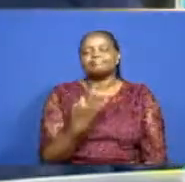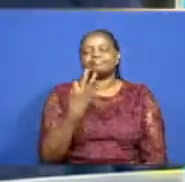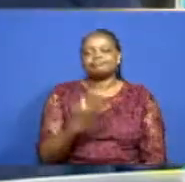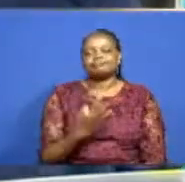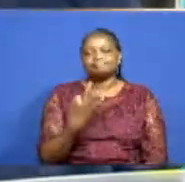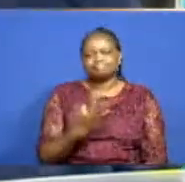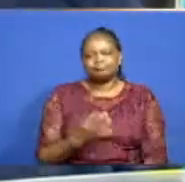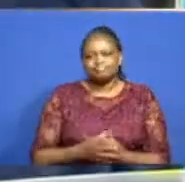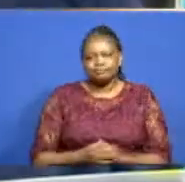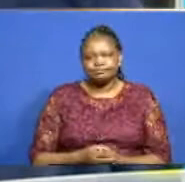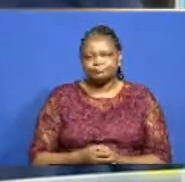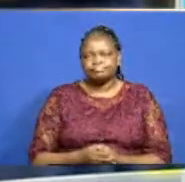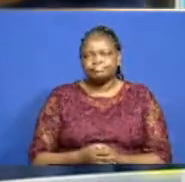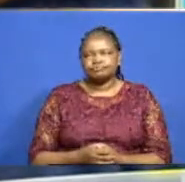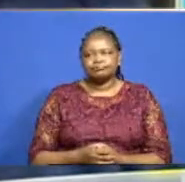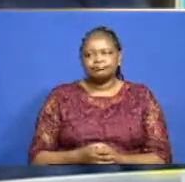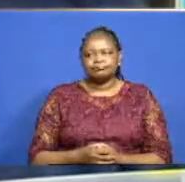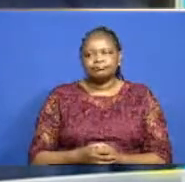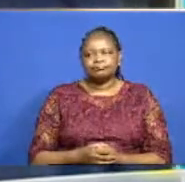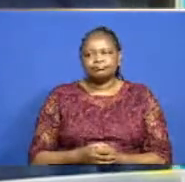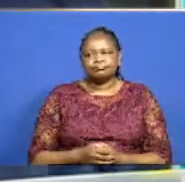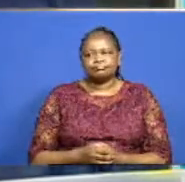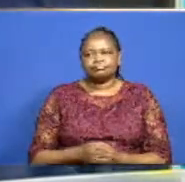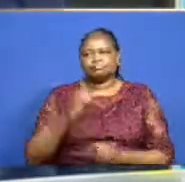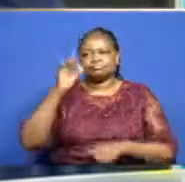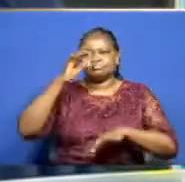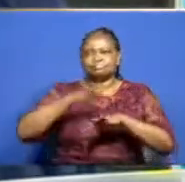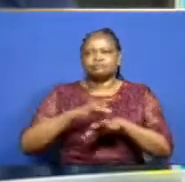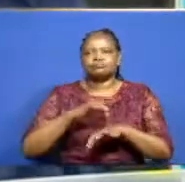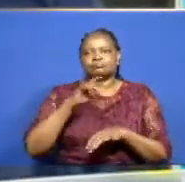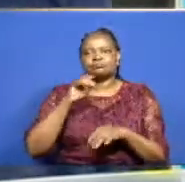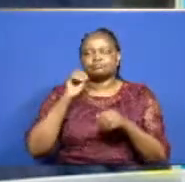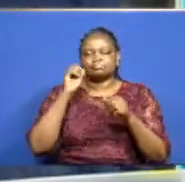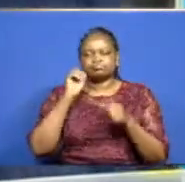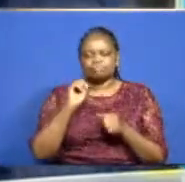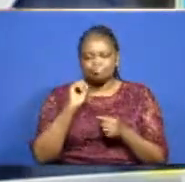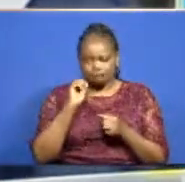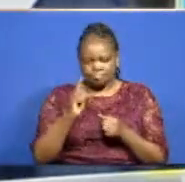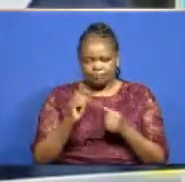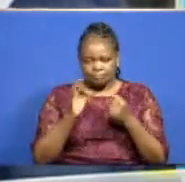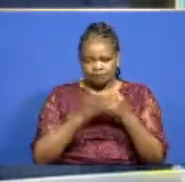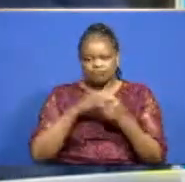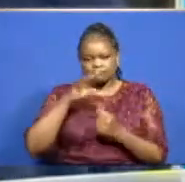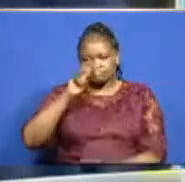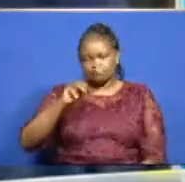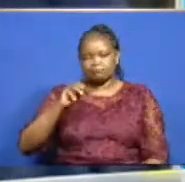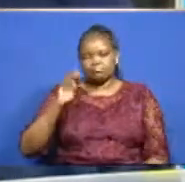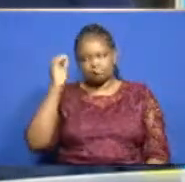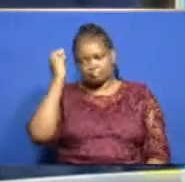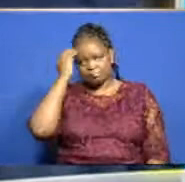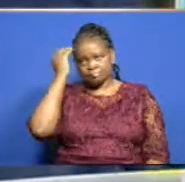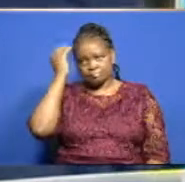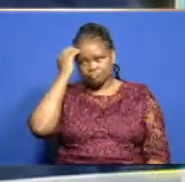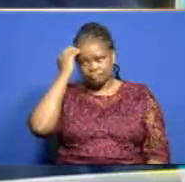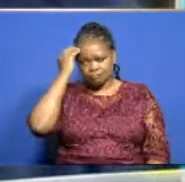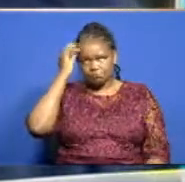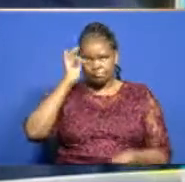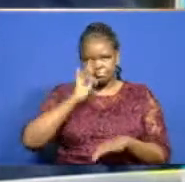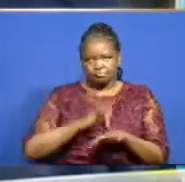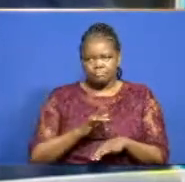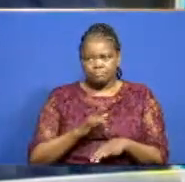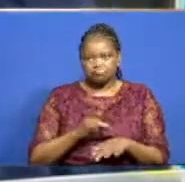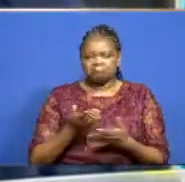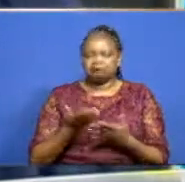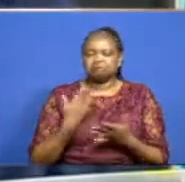20th March 2020. And of course, this went ahead to affect about 18 million learners who are affected. This touch on those who are in